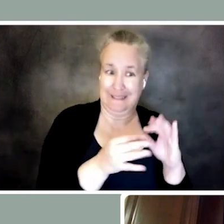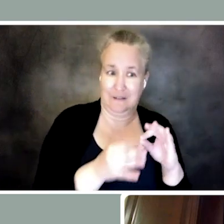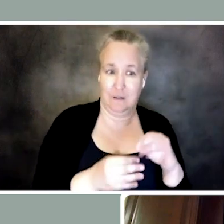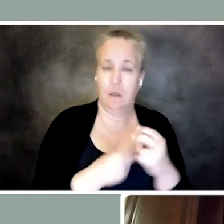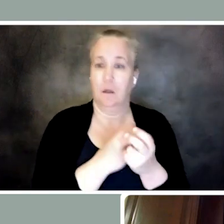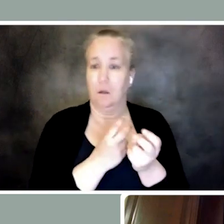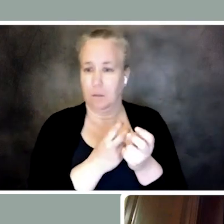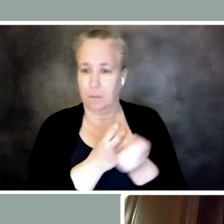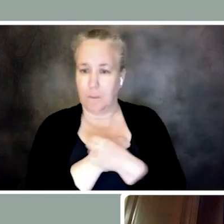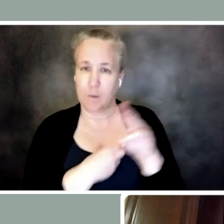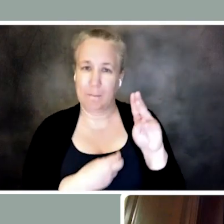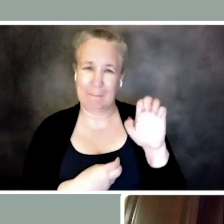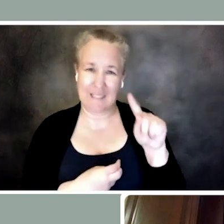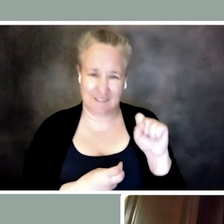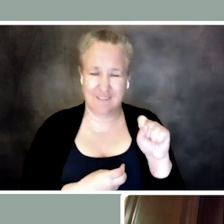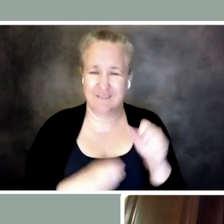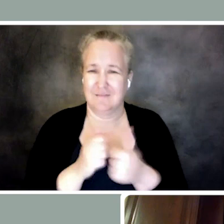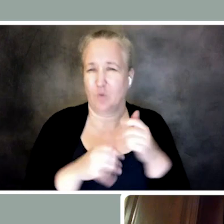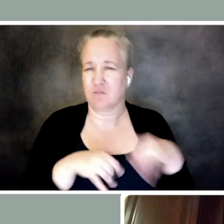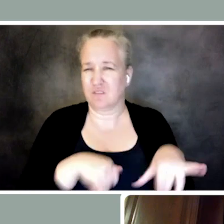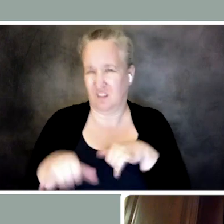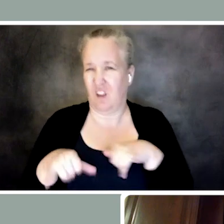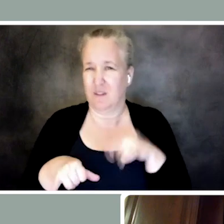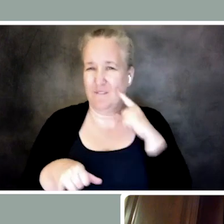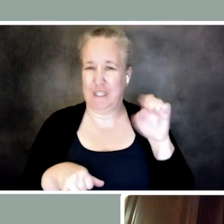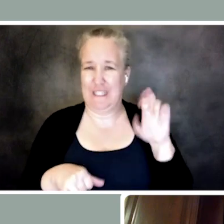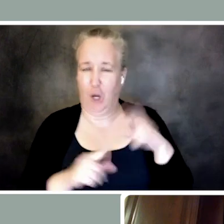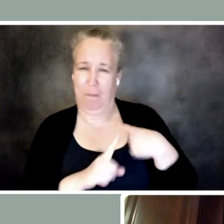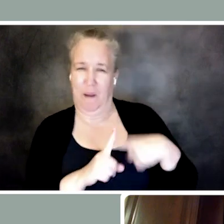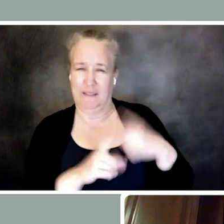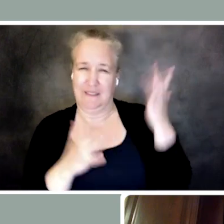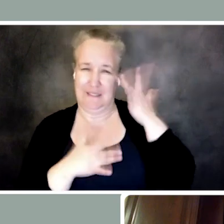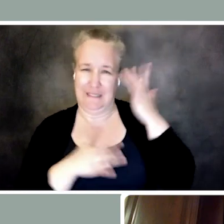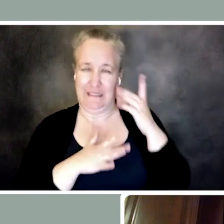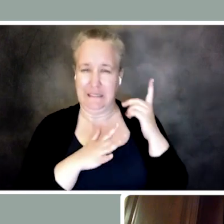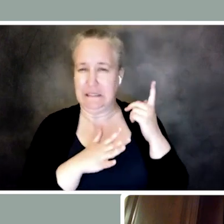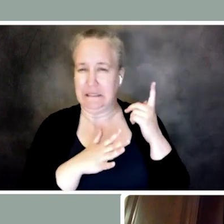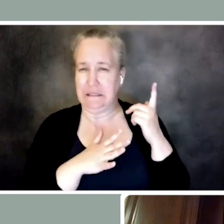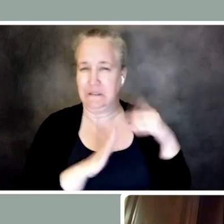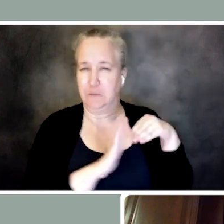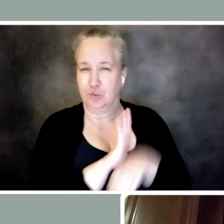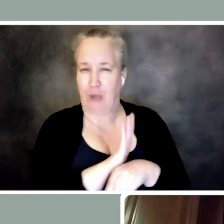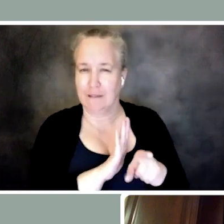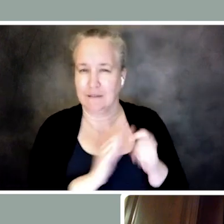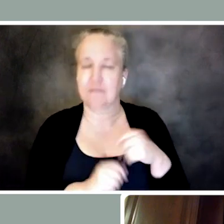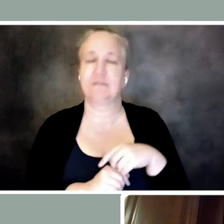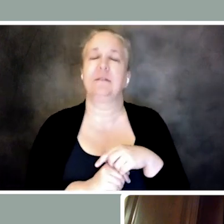most common place for ER positive disease to progress.